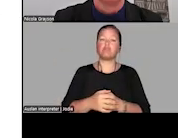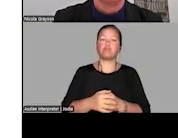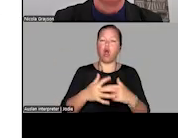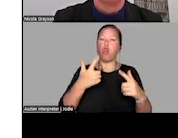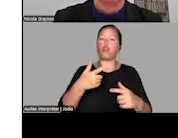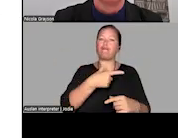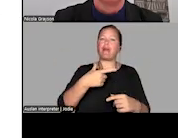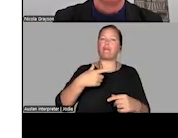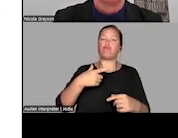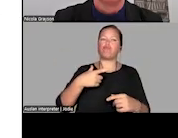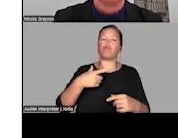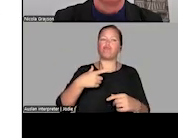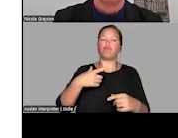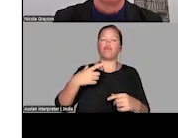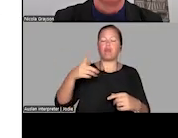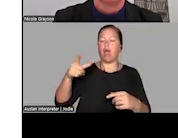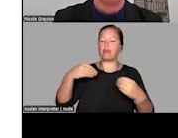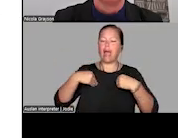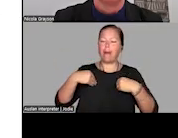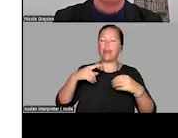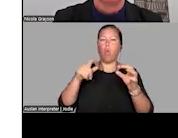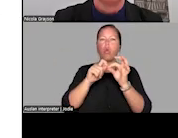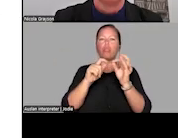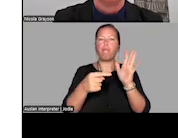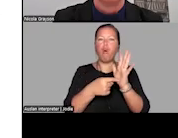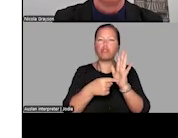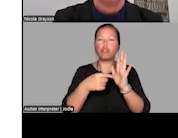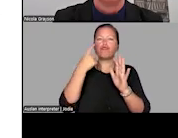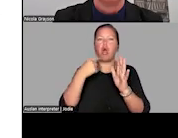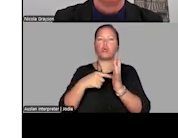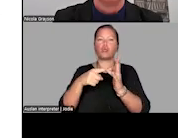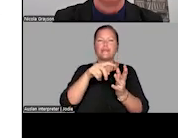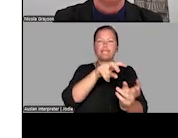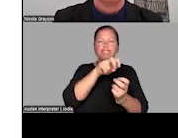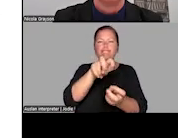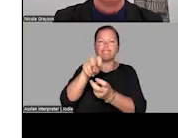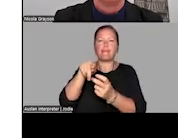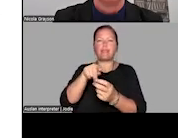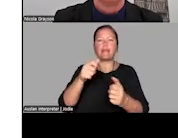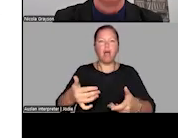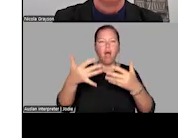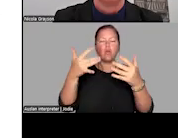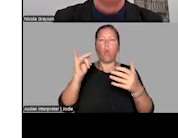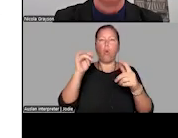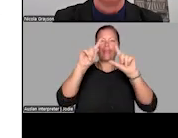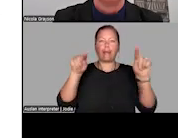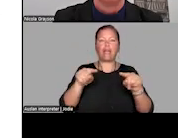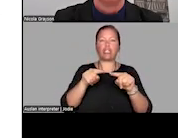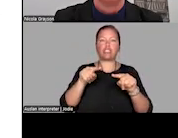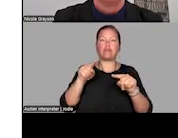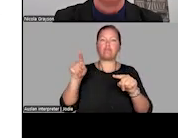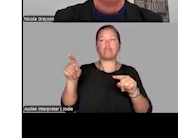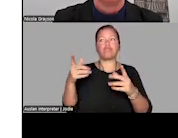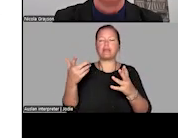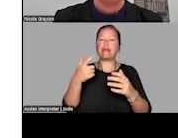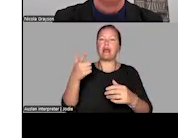the bots or the companies trying to get access to the data or image to respect that. It's voluntary